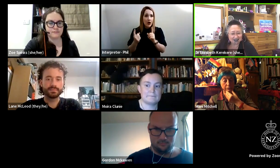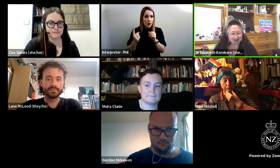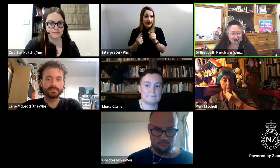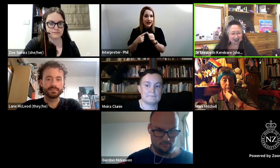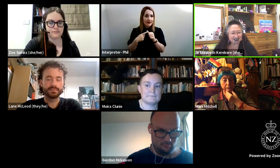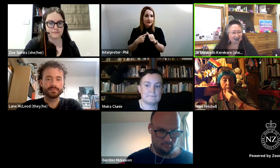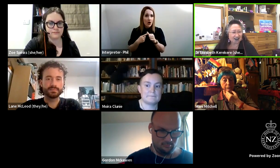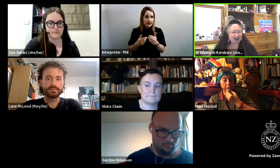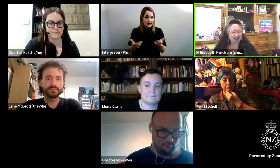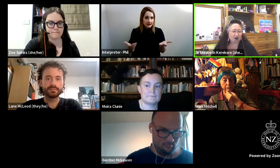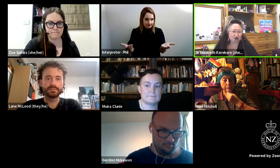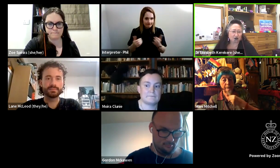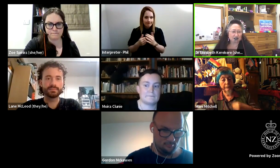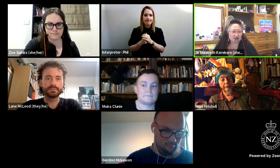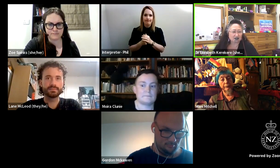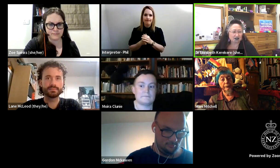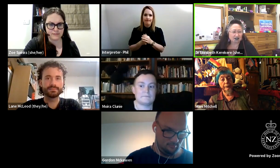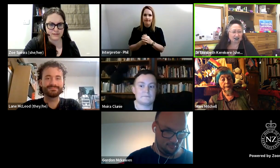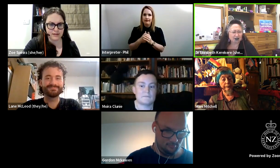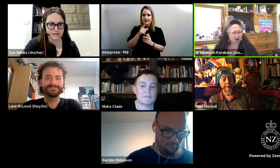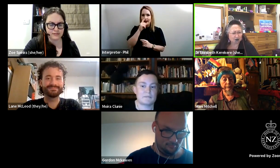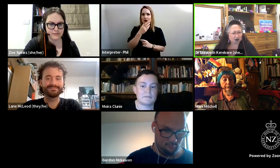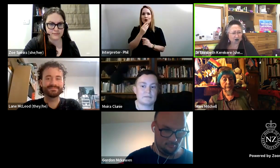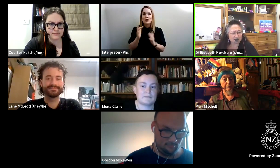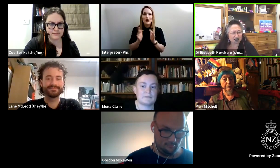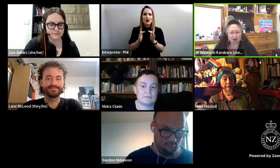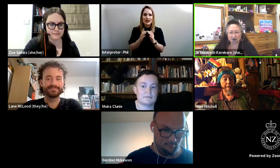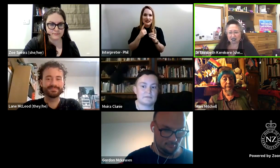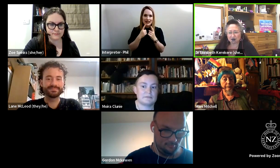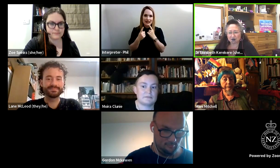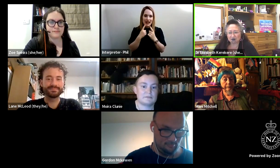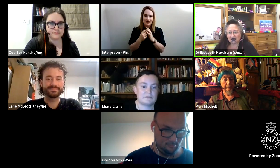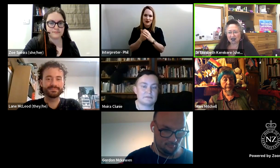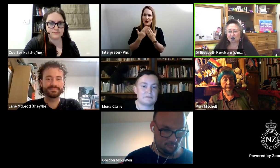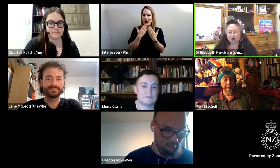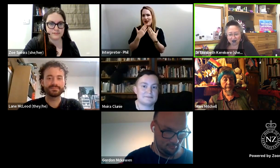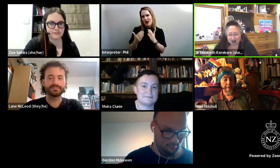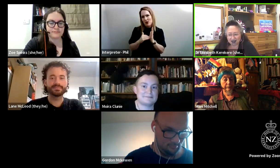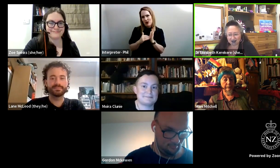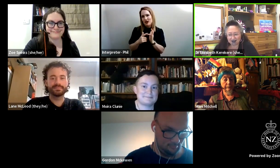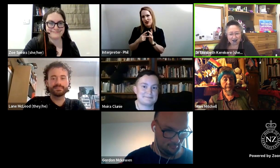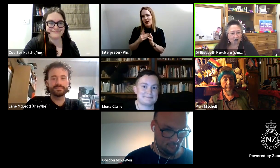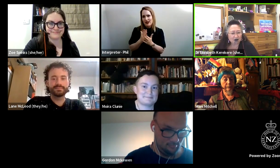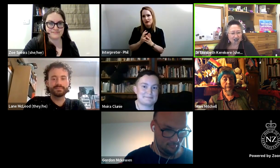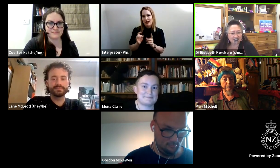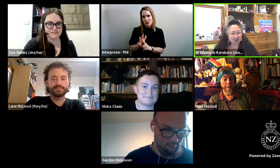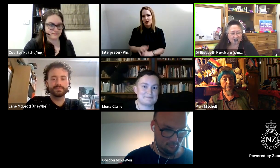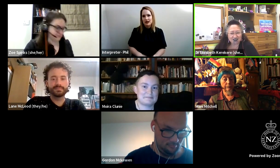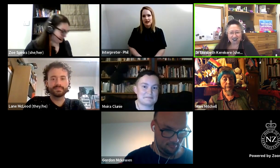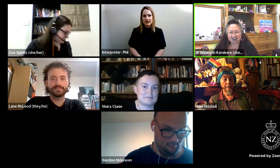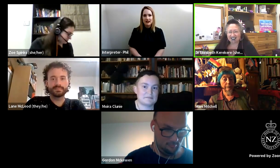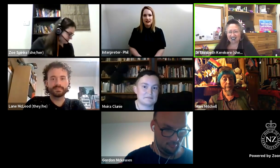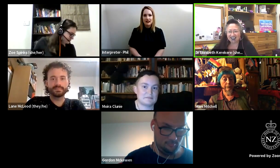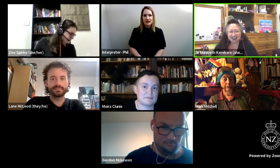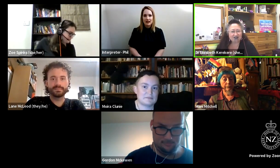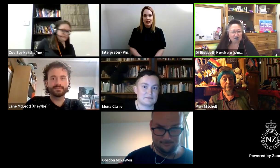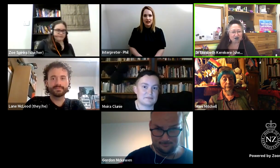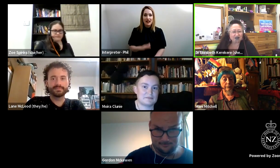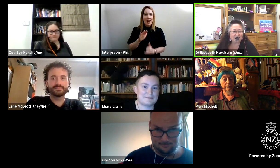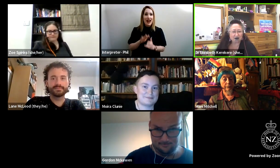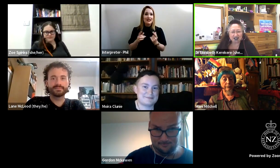advice, then go for it. Thank you so much, Zoe. It's a big deal. So finally, want to